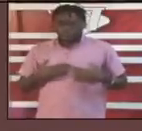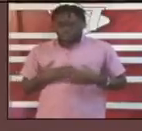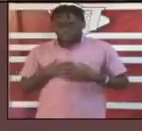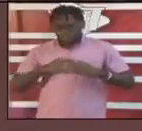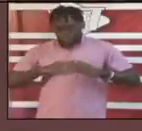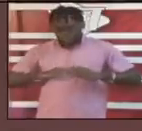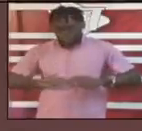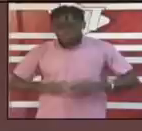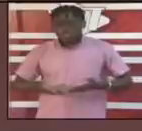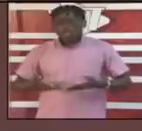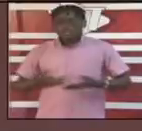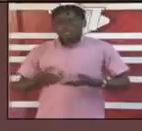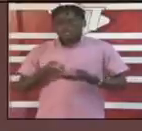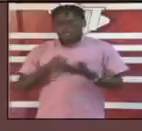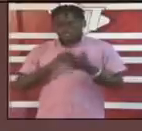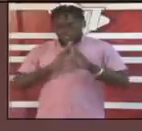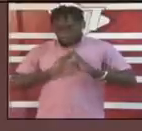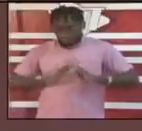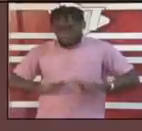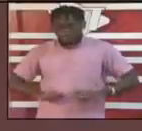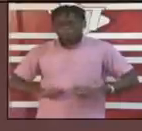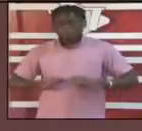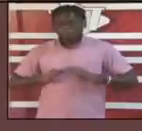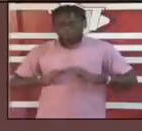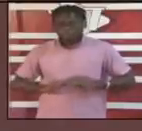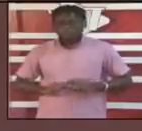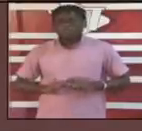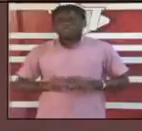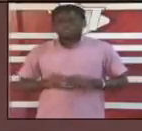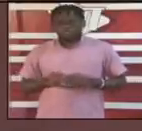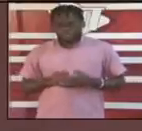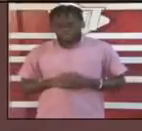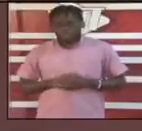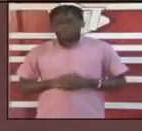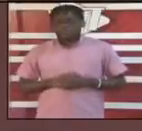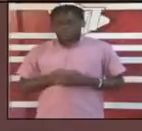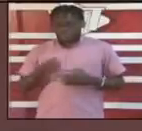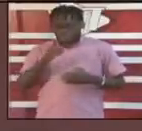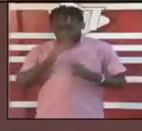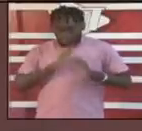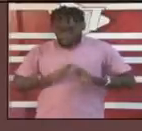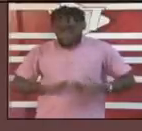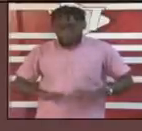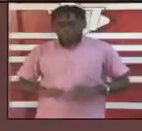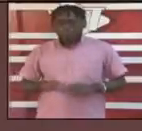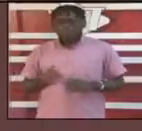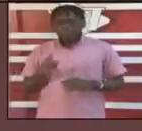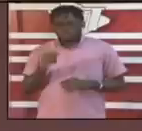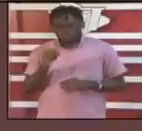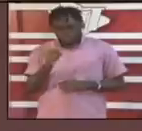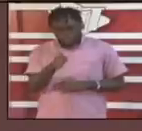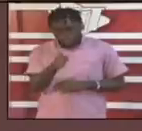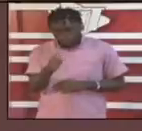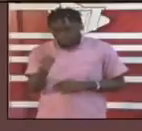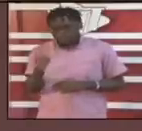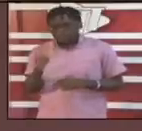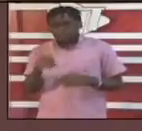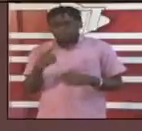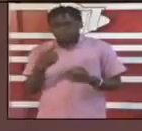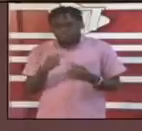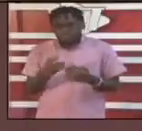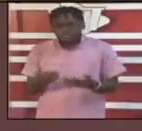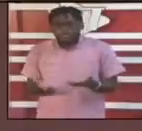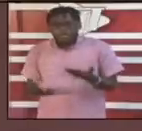or anxious, you can shift your thoughts to something that you like, which reduces